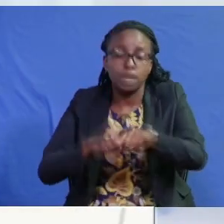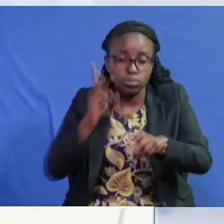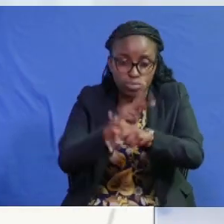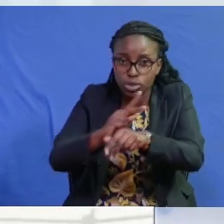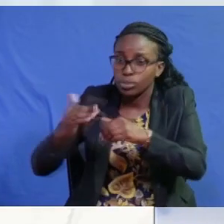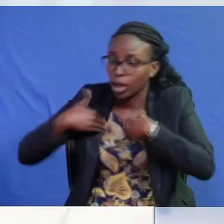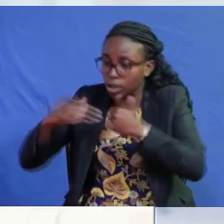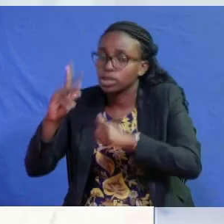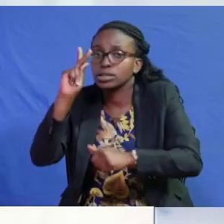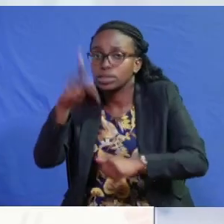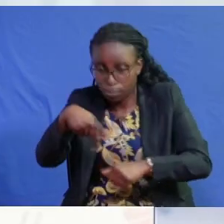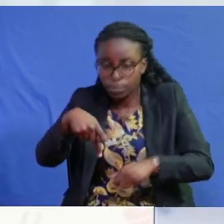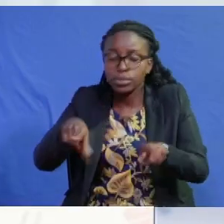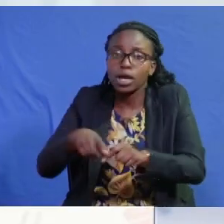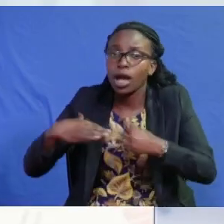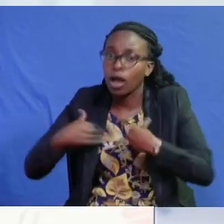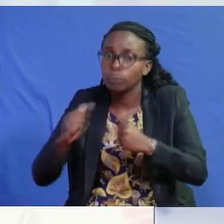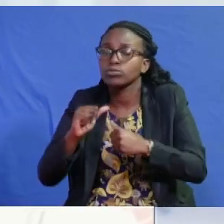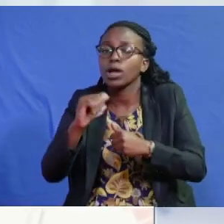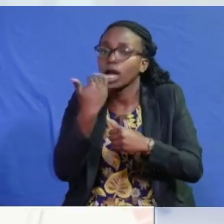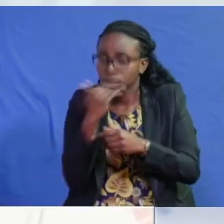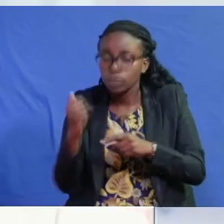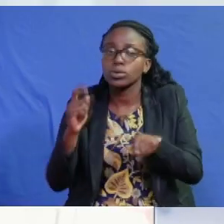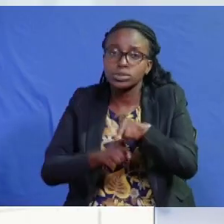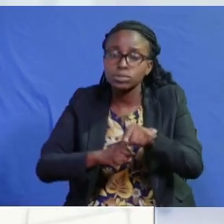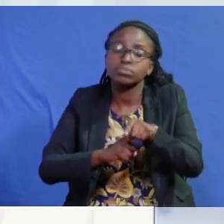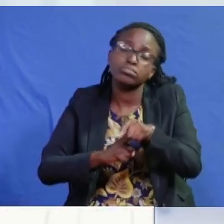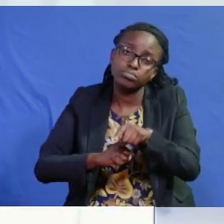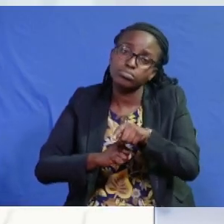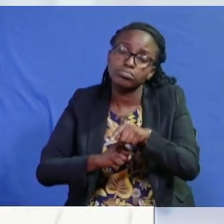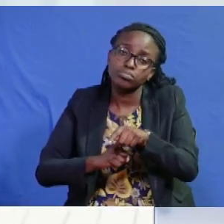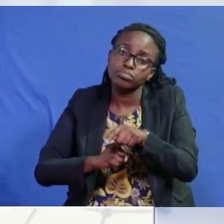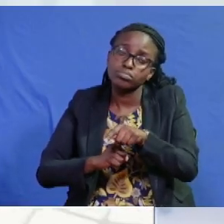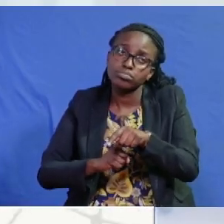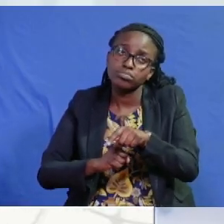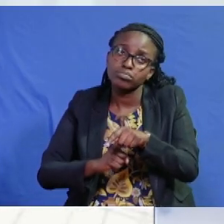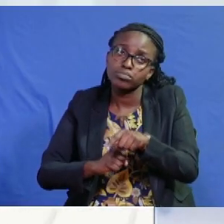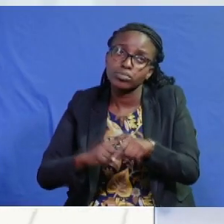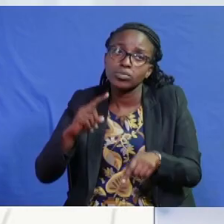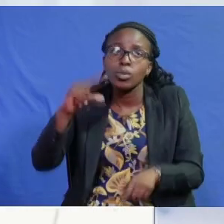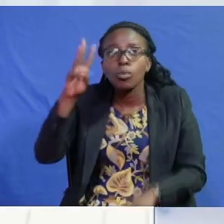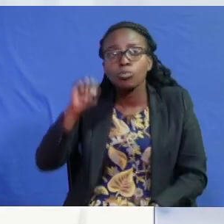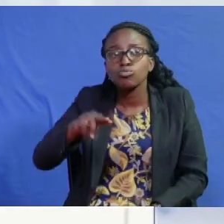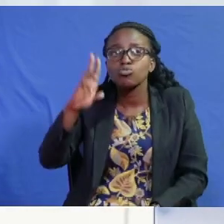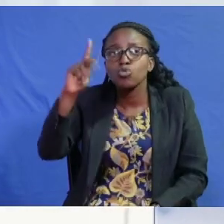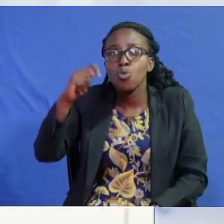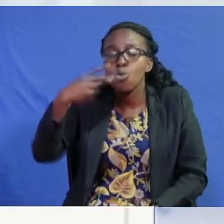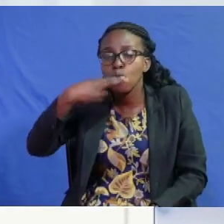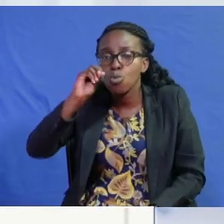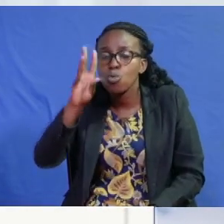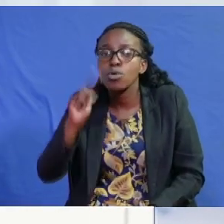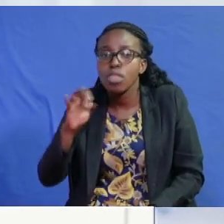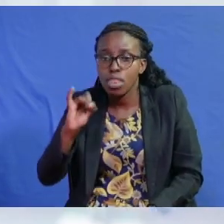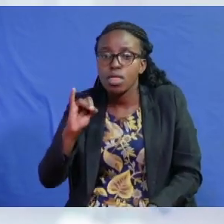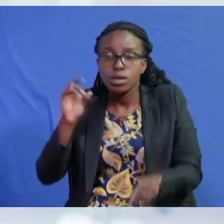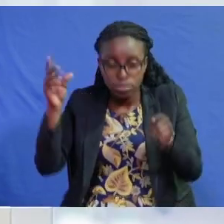impeached Deputy President Rigathi Gachagua. Tharaka Nithi Governor Muthomi Njoki praised President William Ruto's decision, highlighting